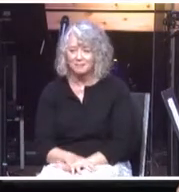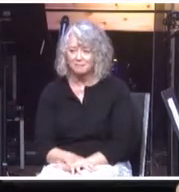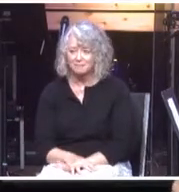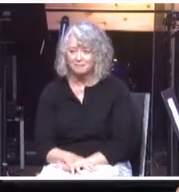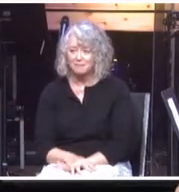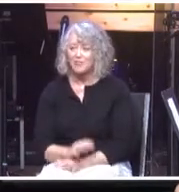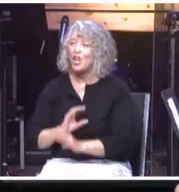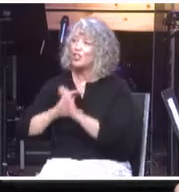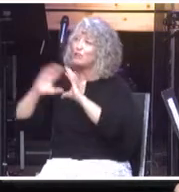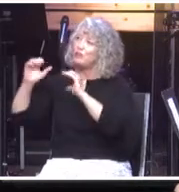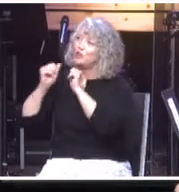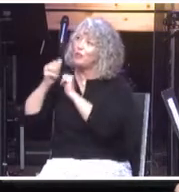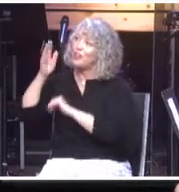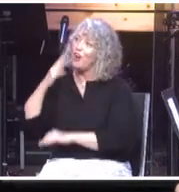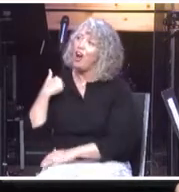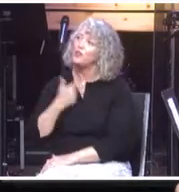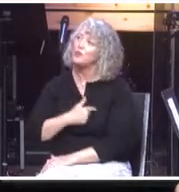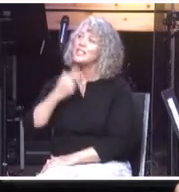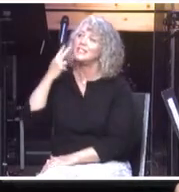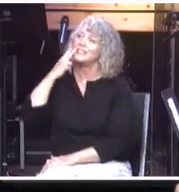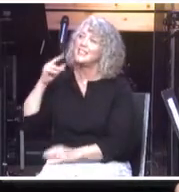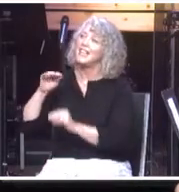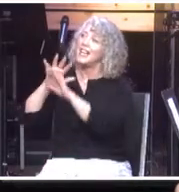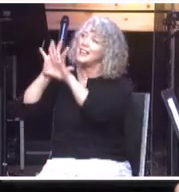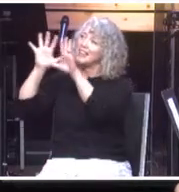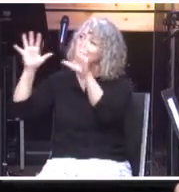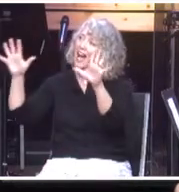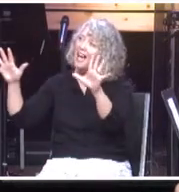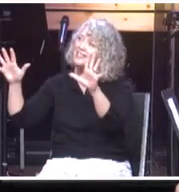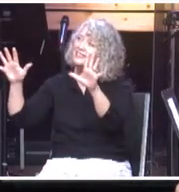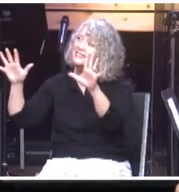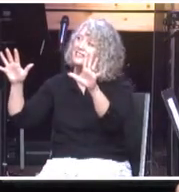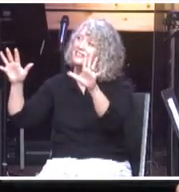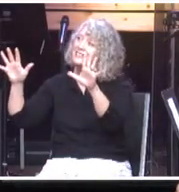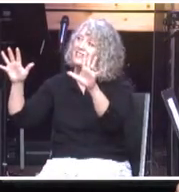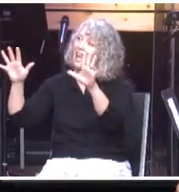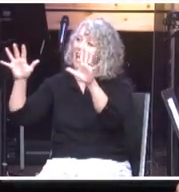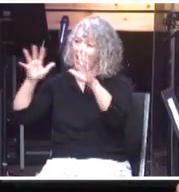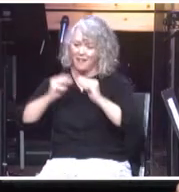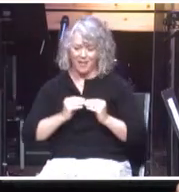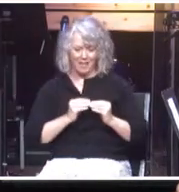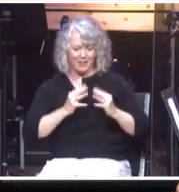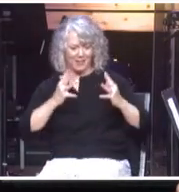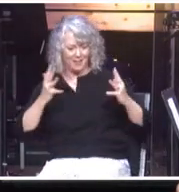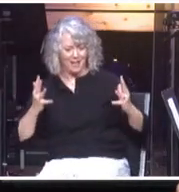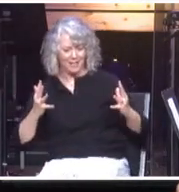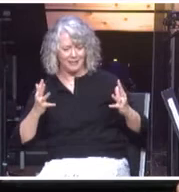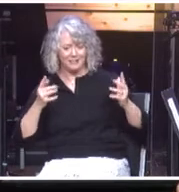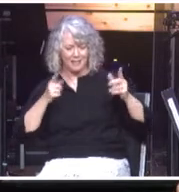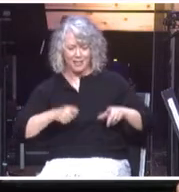See, in communication with God, we see light upon all of our life, all aspects of our life.